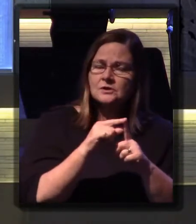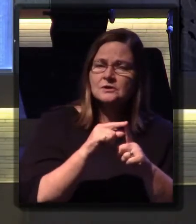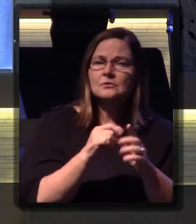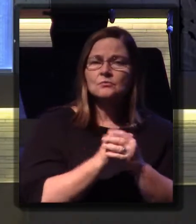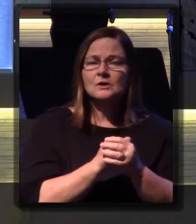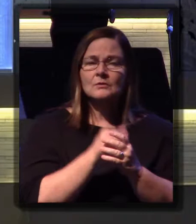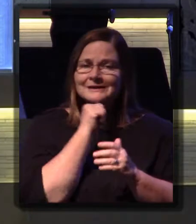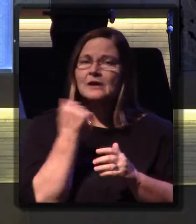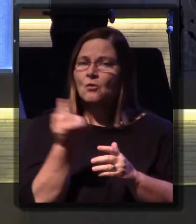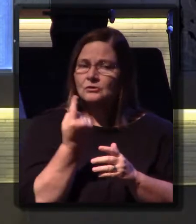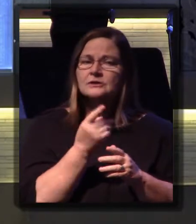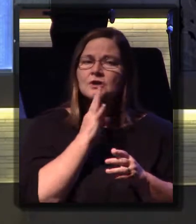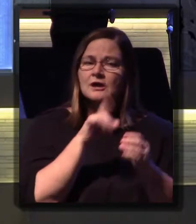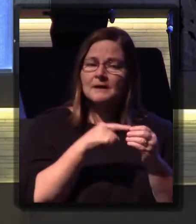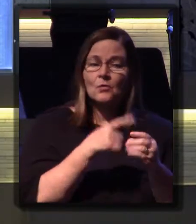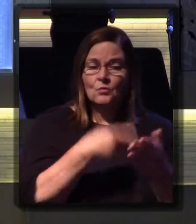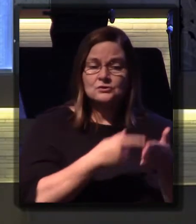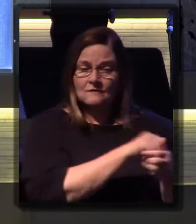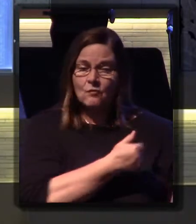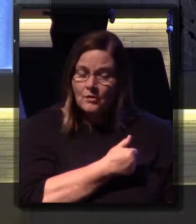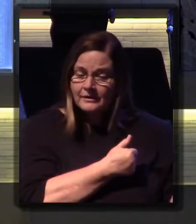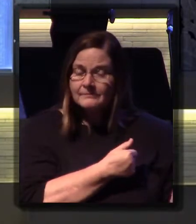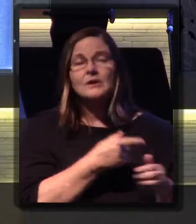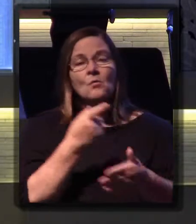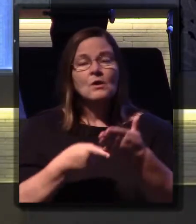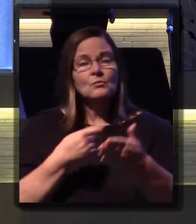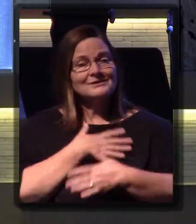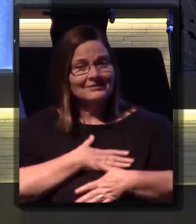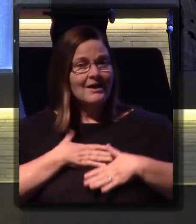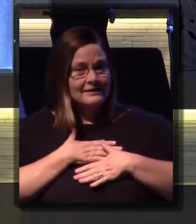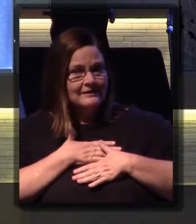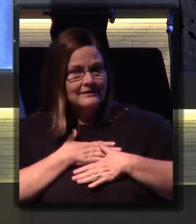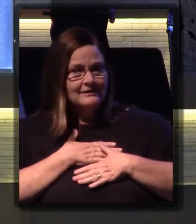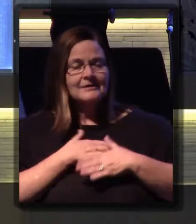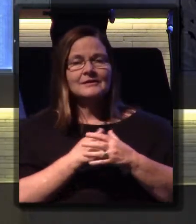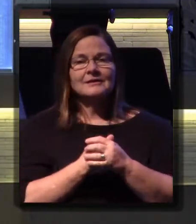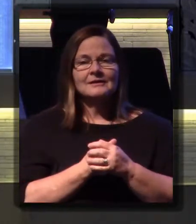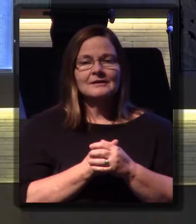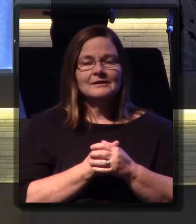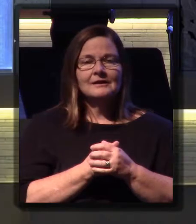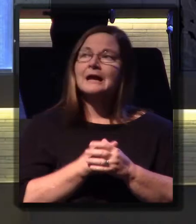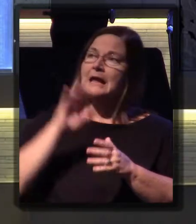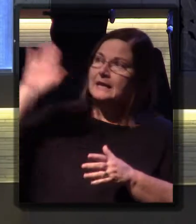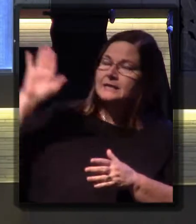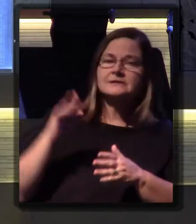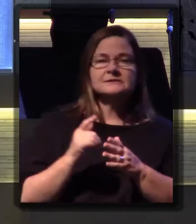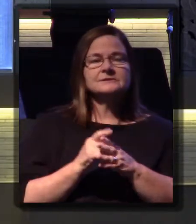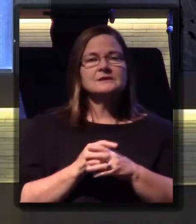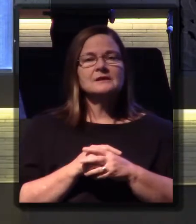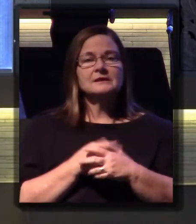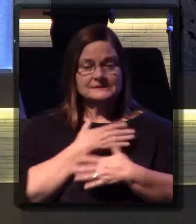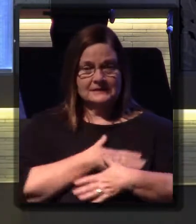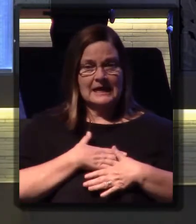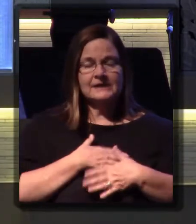intentionally points us to God's word, where we read not only about the blessed man and what he avoids, but by what he